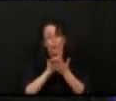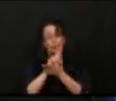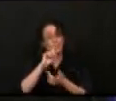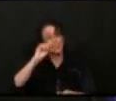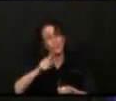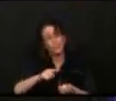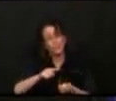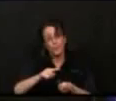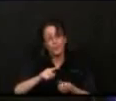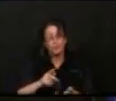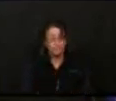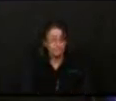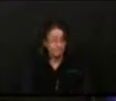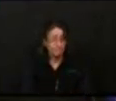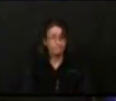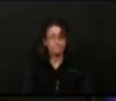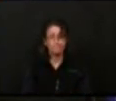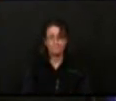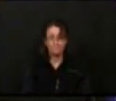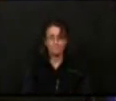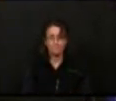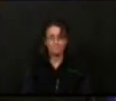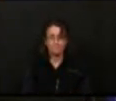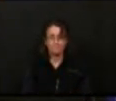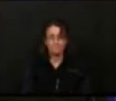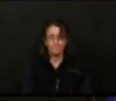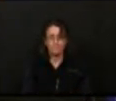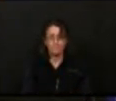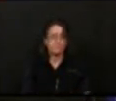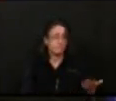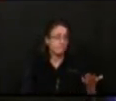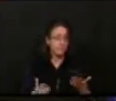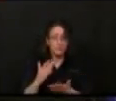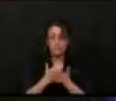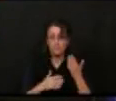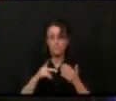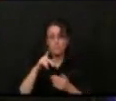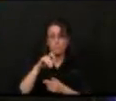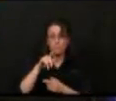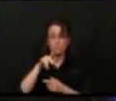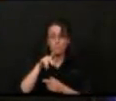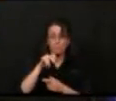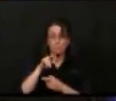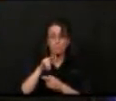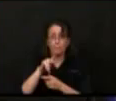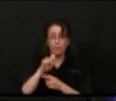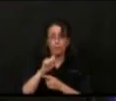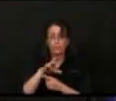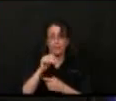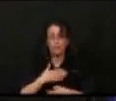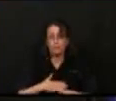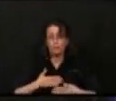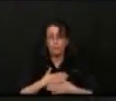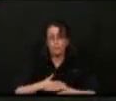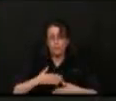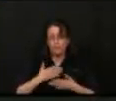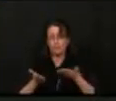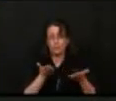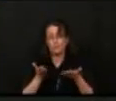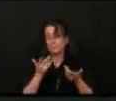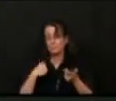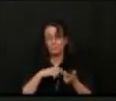consider, whether we need to consider cutting some parks and recs related services, because it really, at this point, is just not